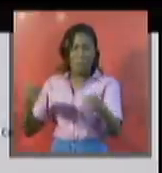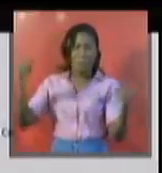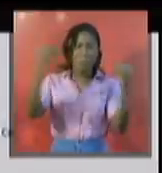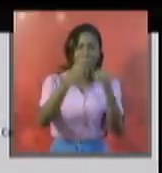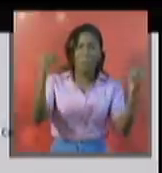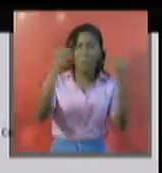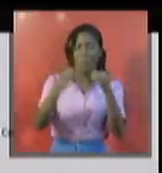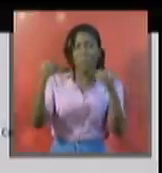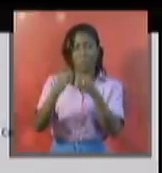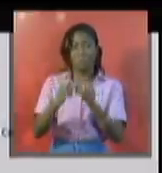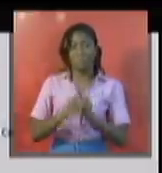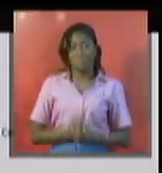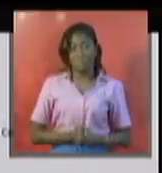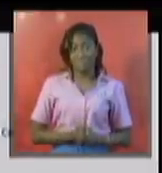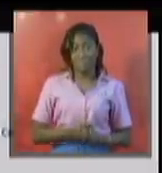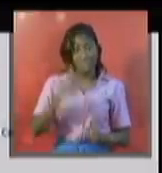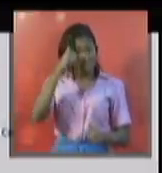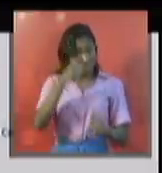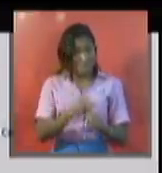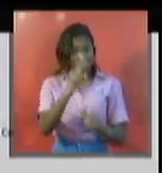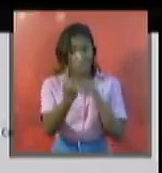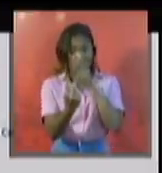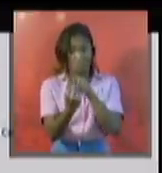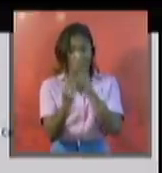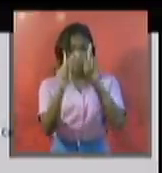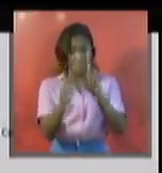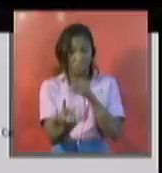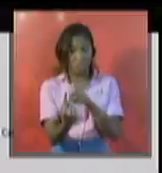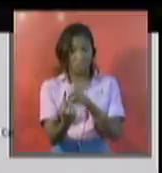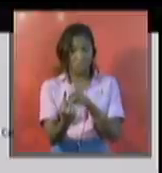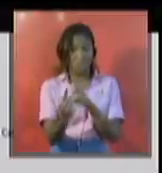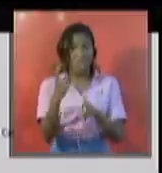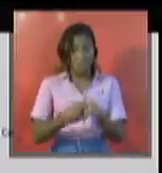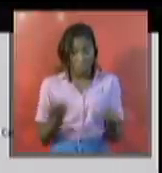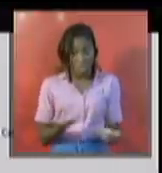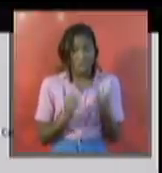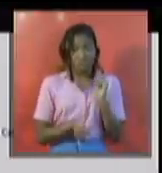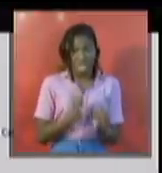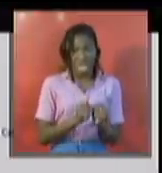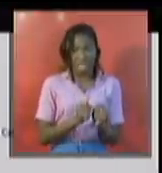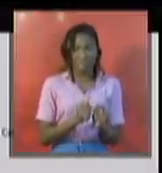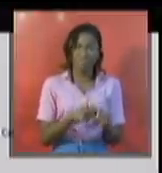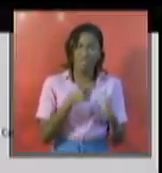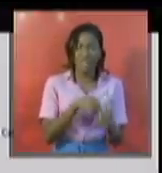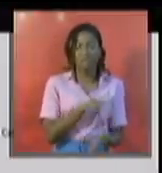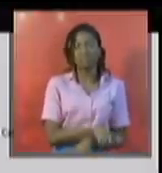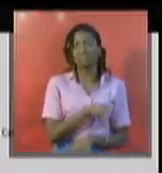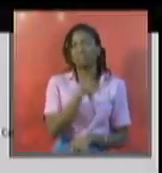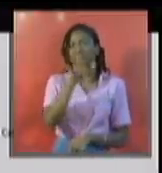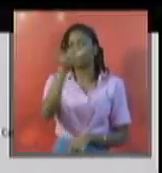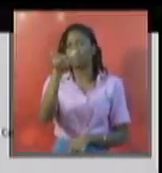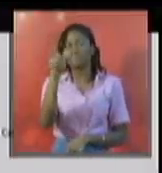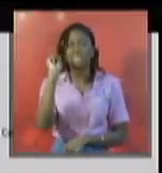Trinidadian who was ill, knows she was being tested, and went across Tobago. One